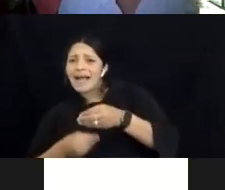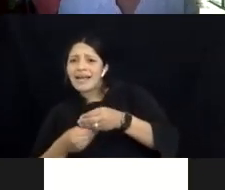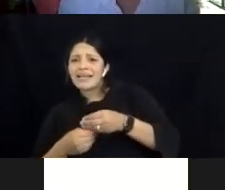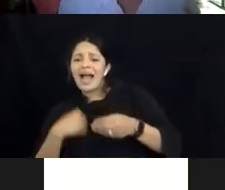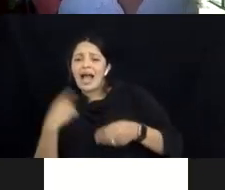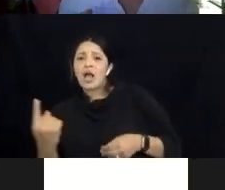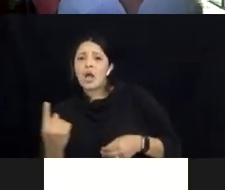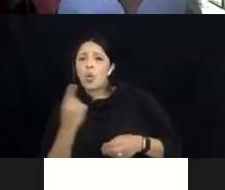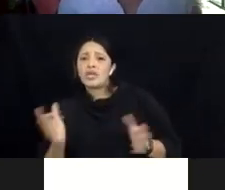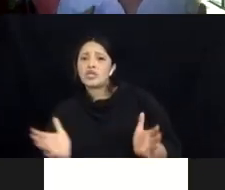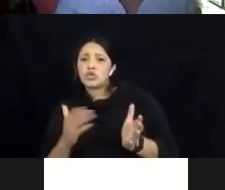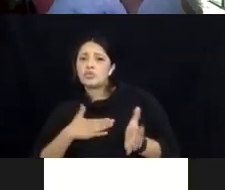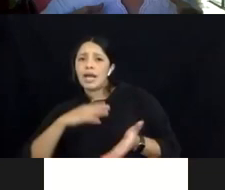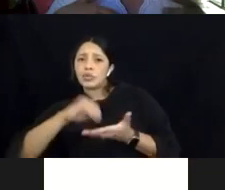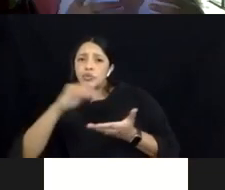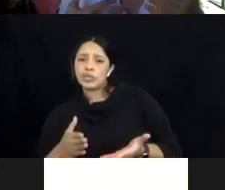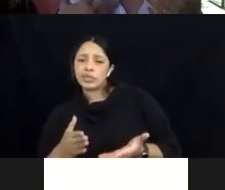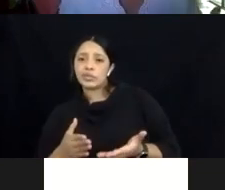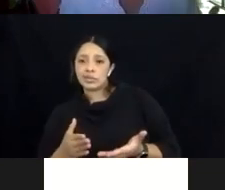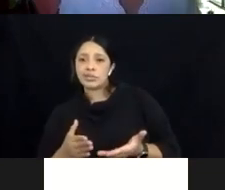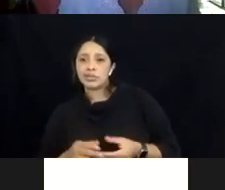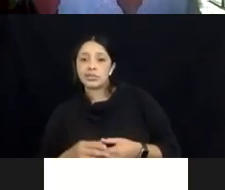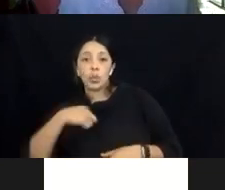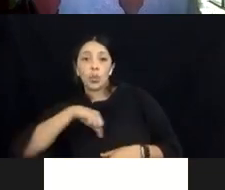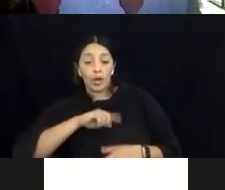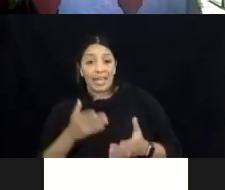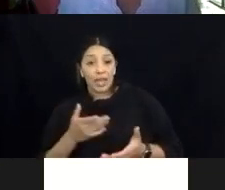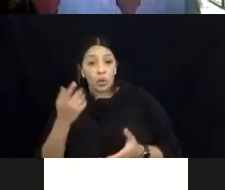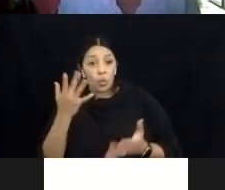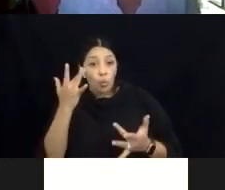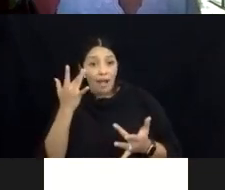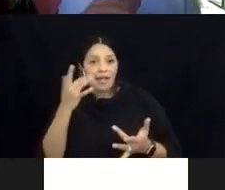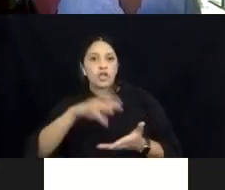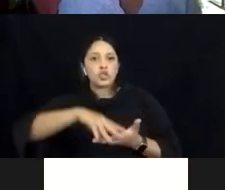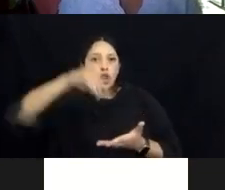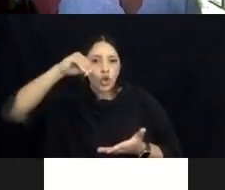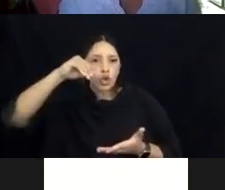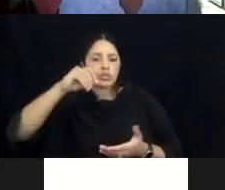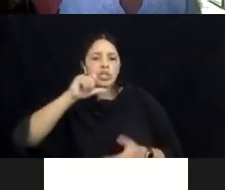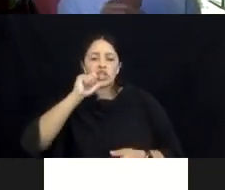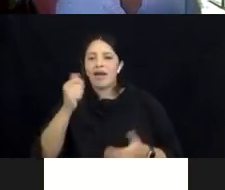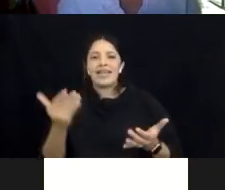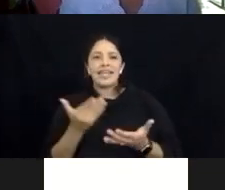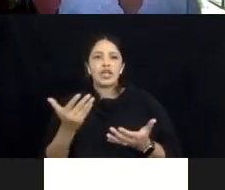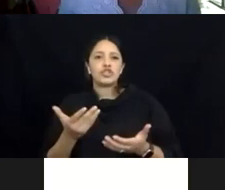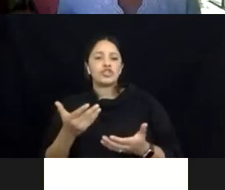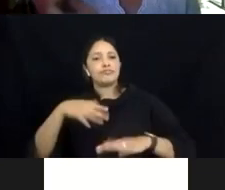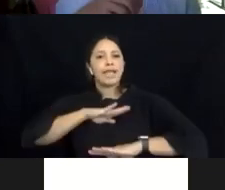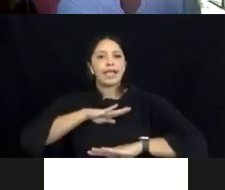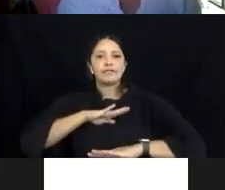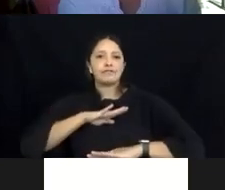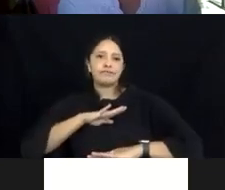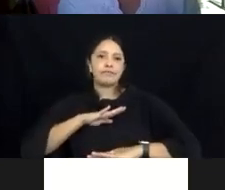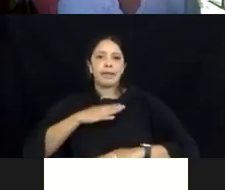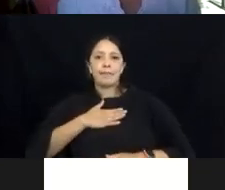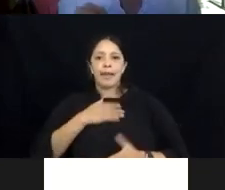encourage my students that we're here for learning's sake, right? We're not here to fulfill just to fulfill the requirement or